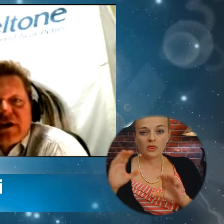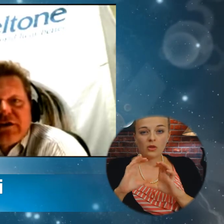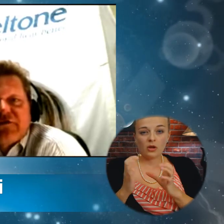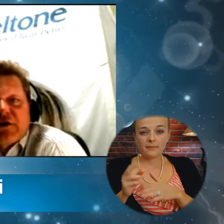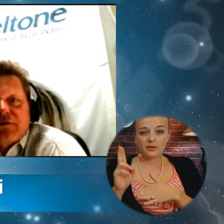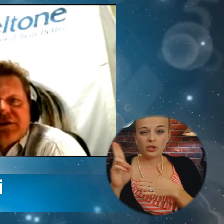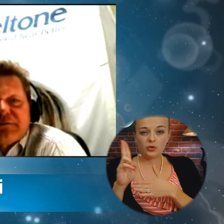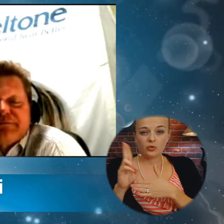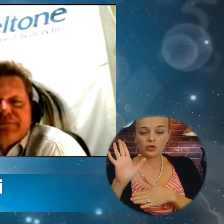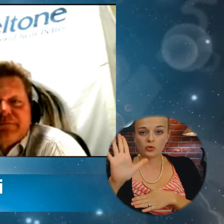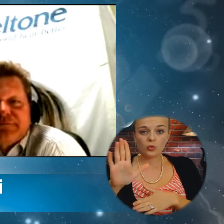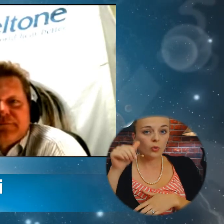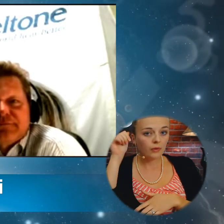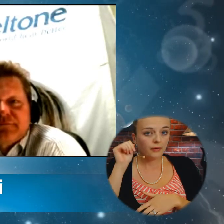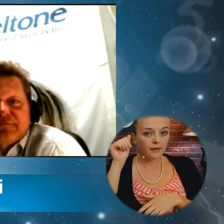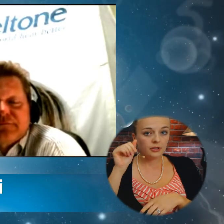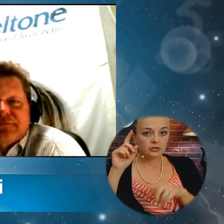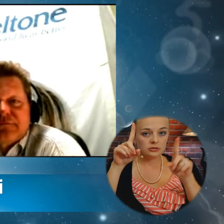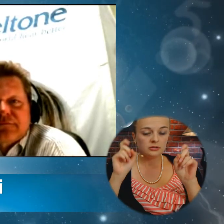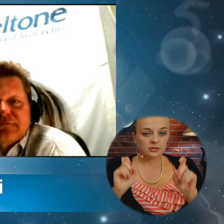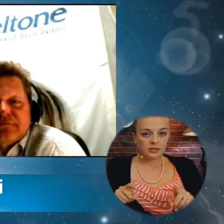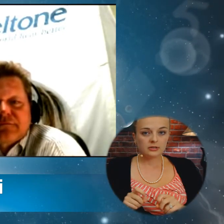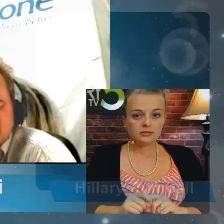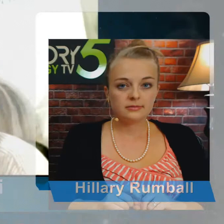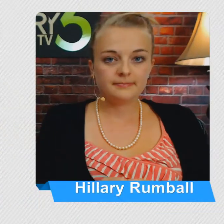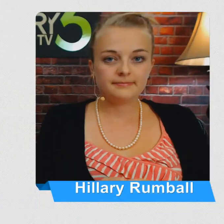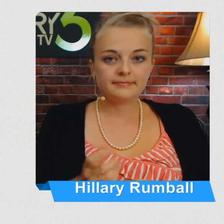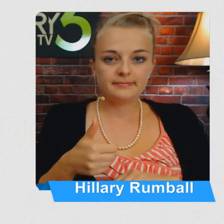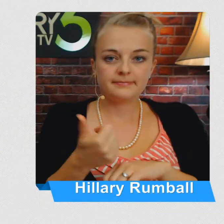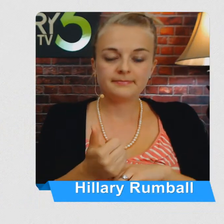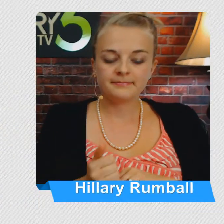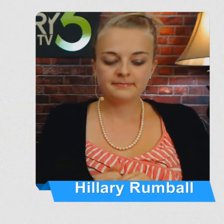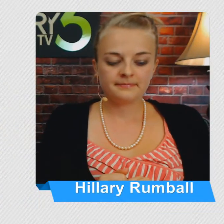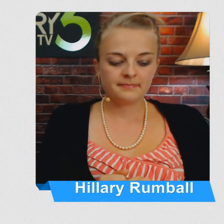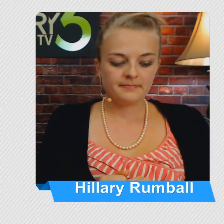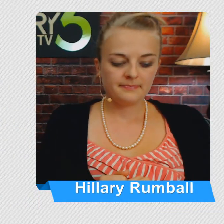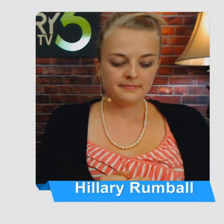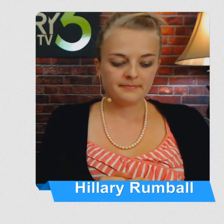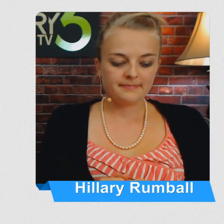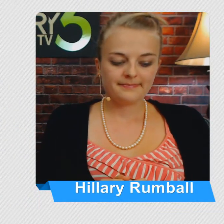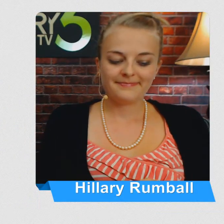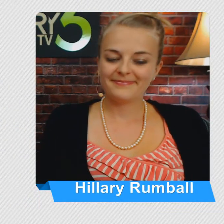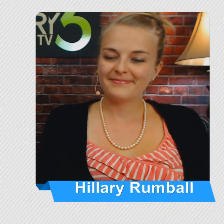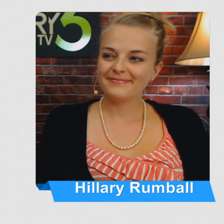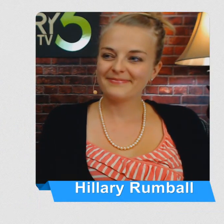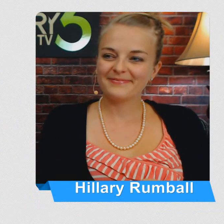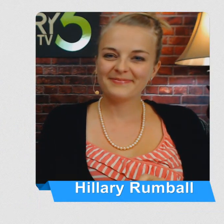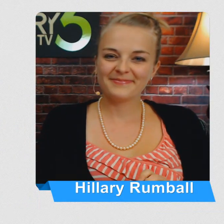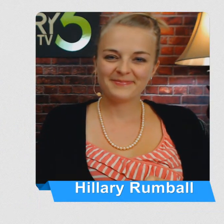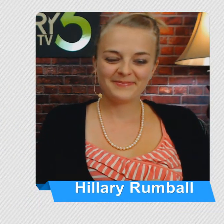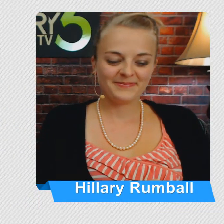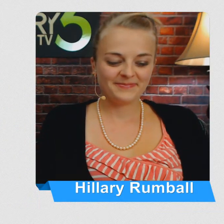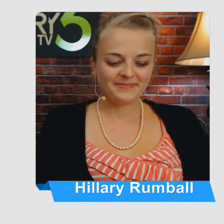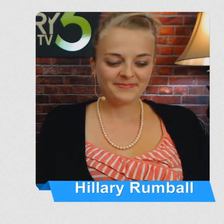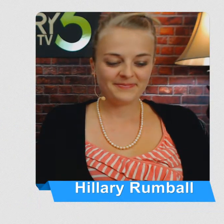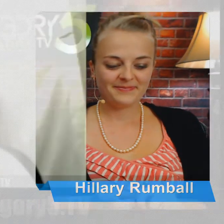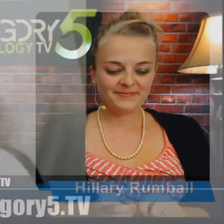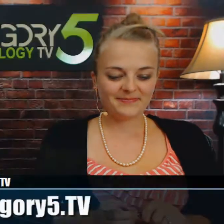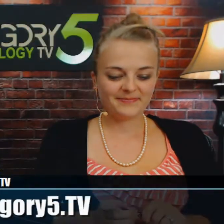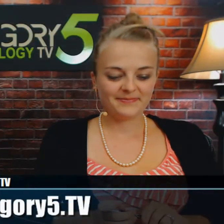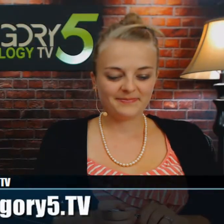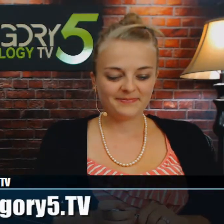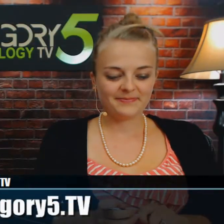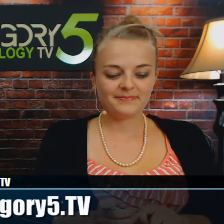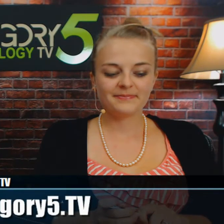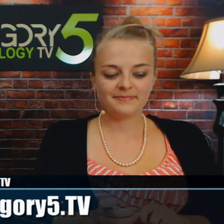amplification at each frequency. Impressive. Hilary, do you have any more questions for Frank? We're speaking with Frank Skubski from Beltone